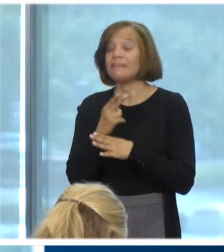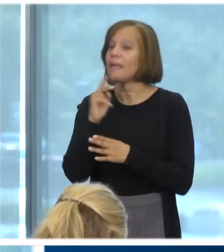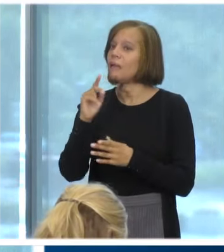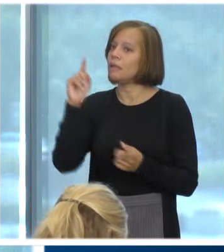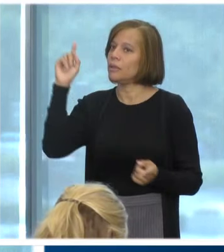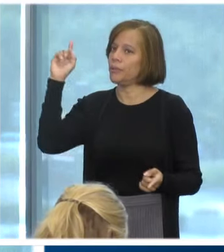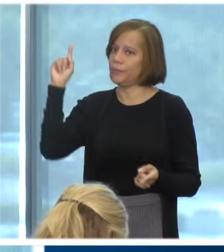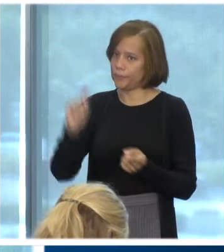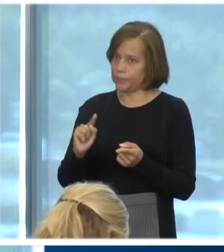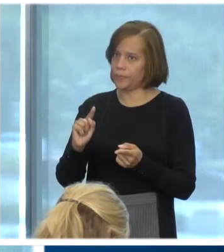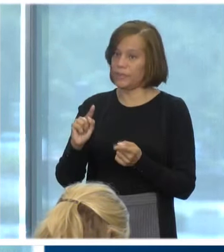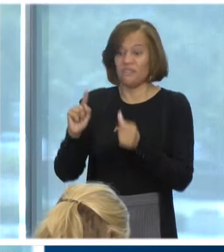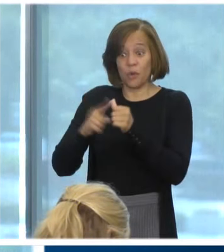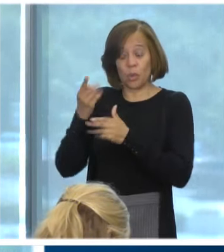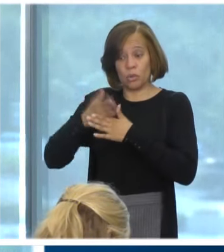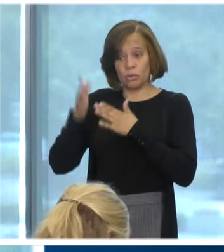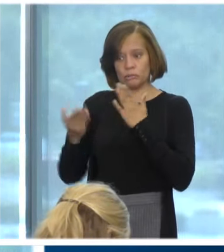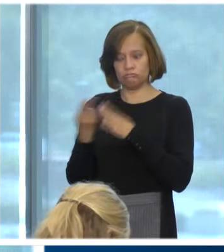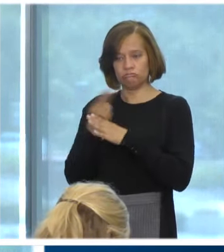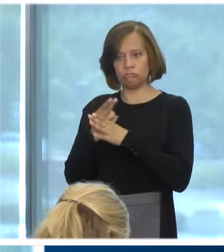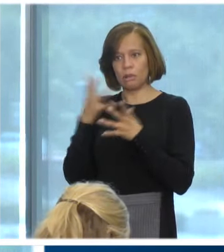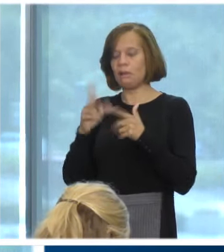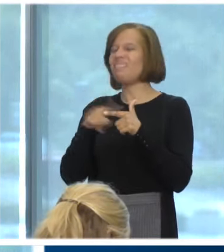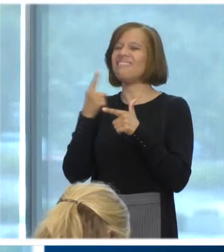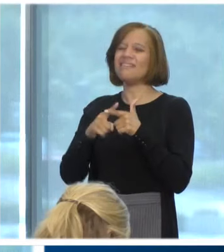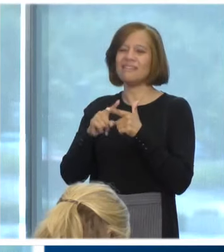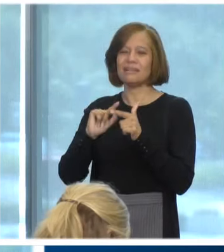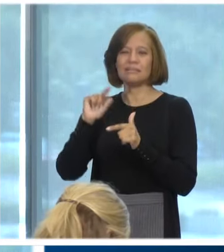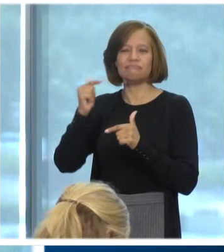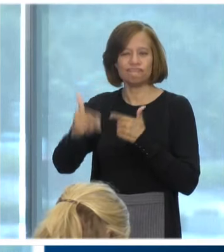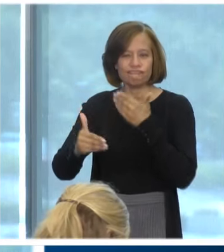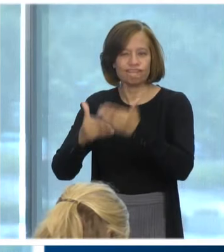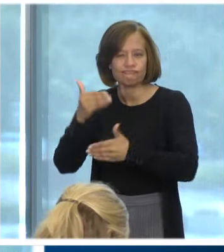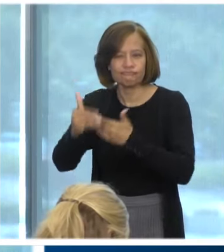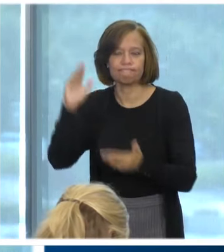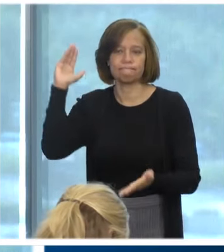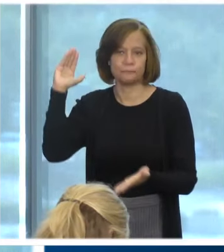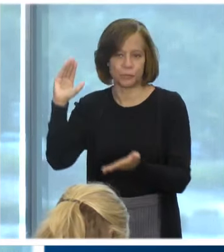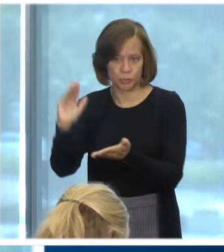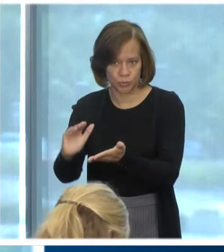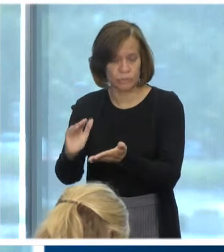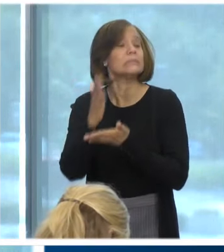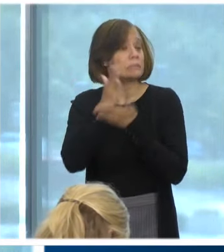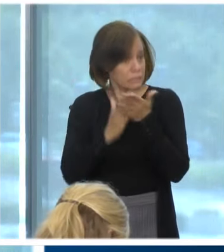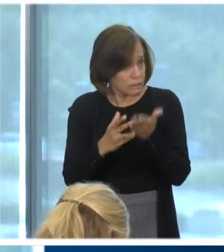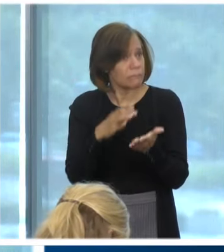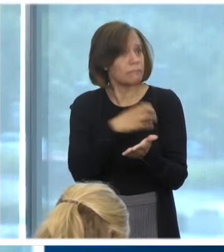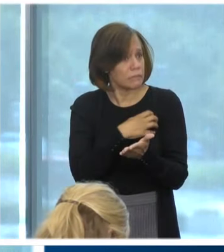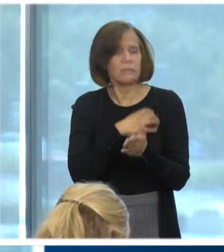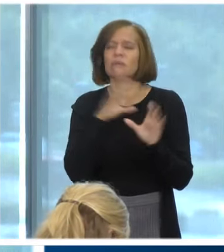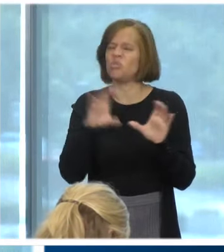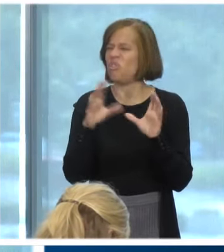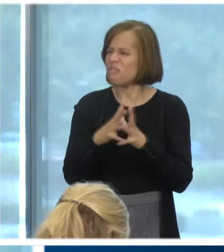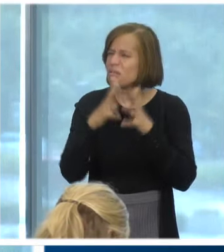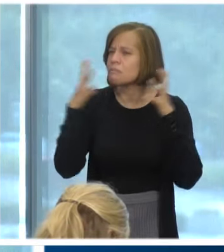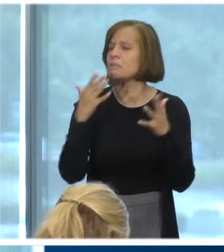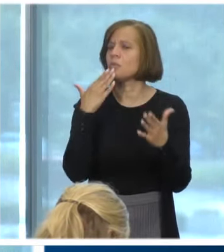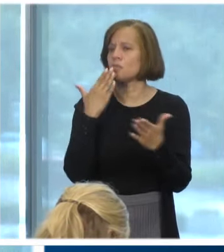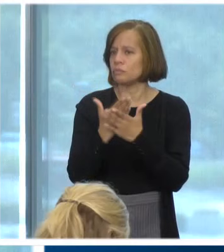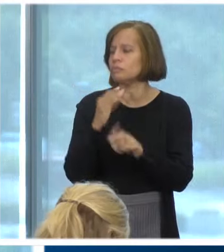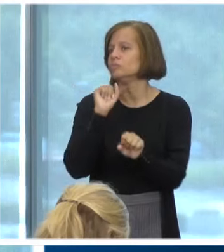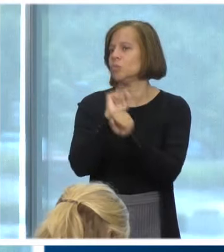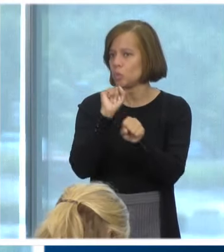that first weekend. Some officers went above and beyond our policy